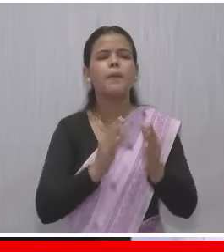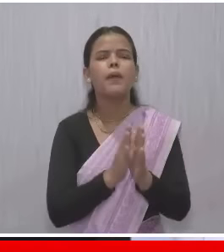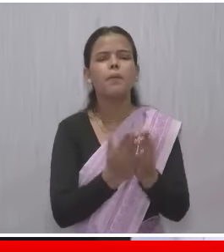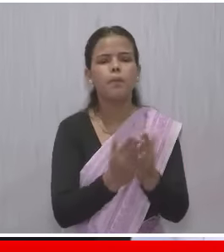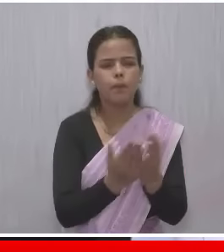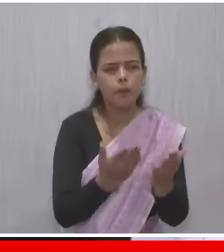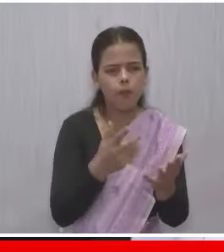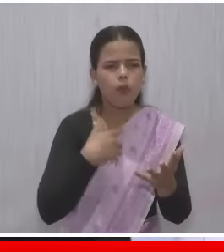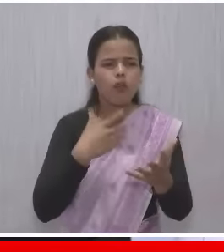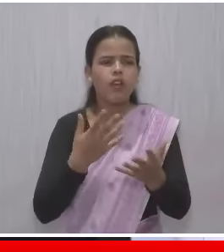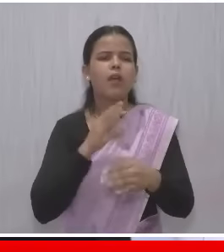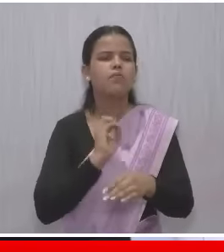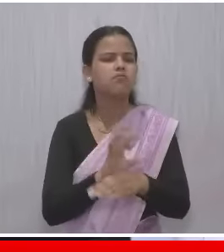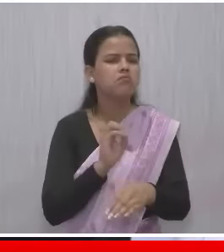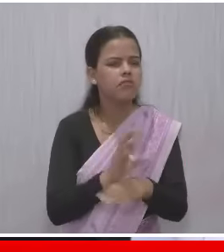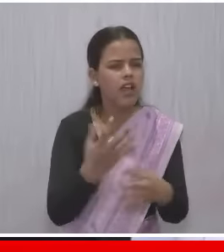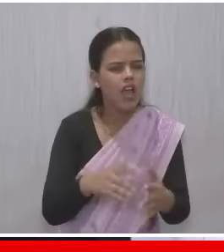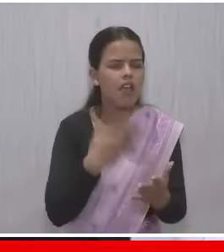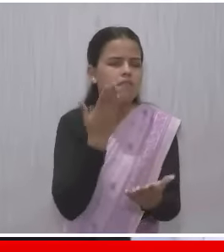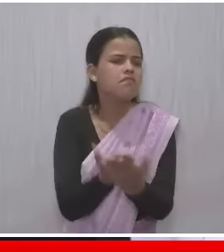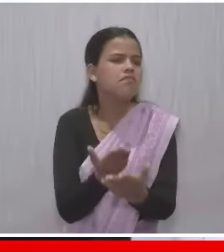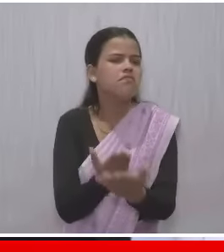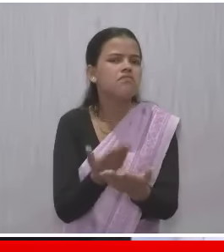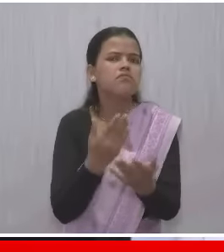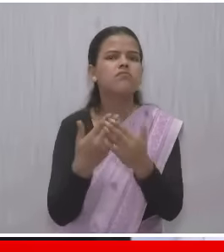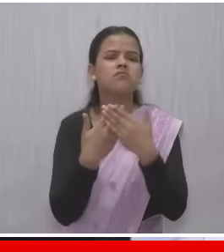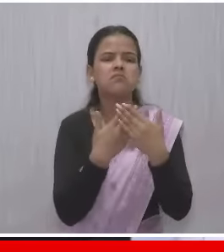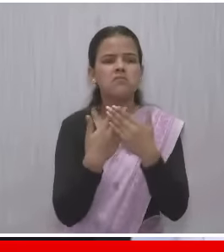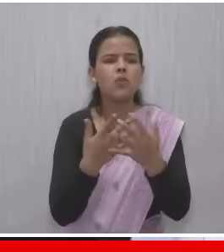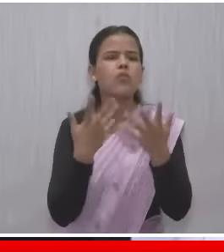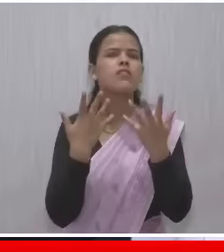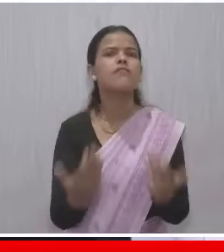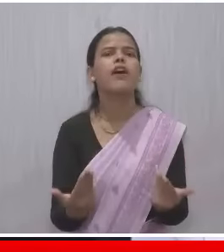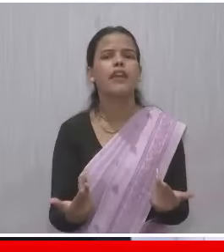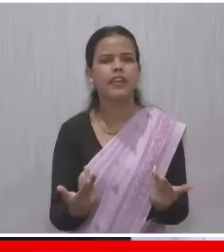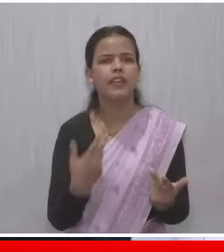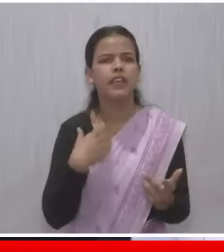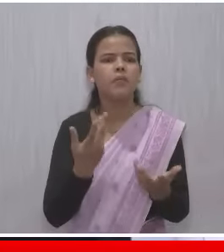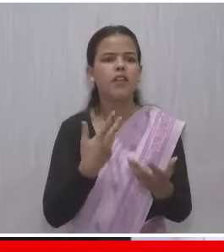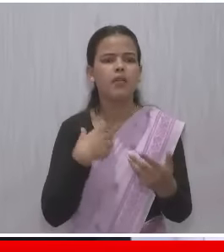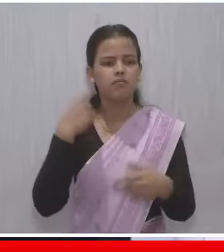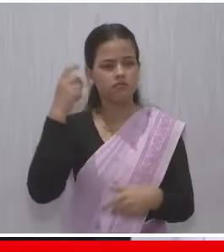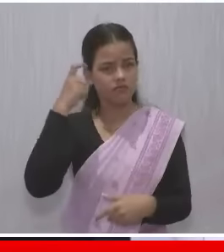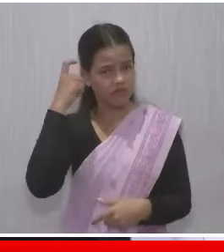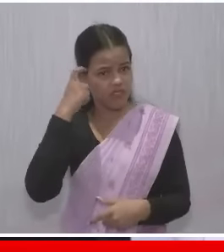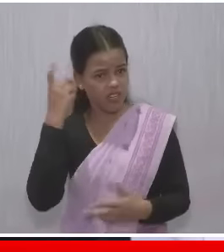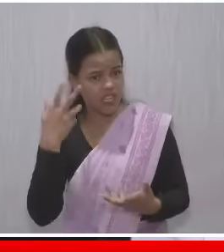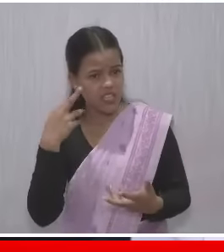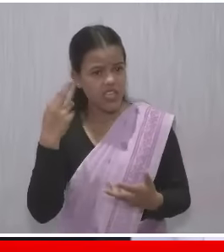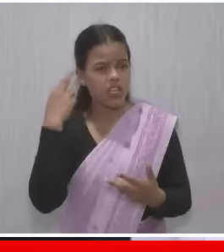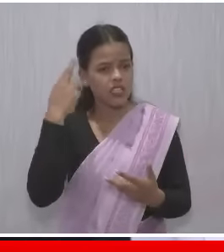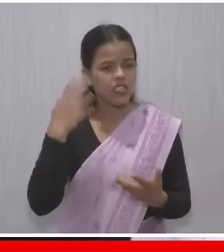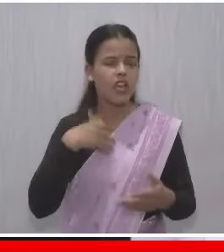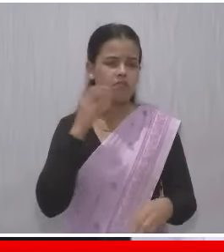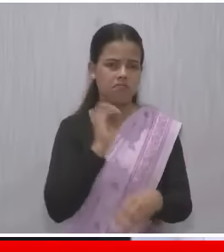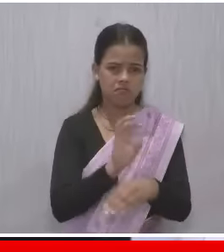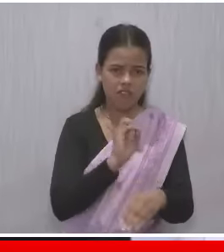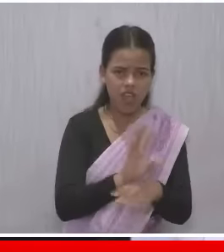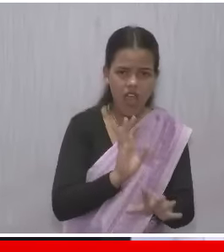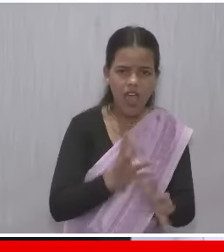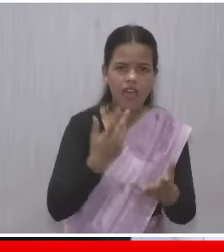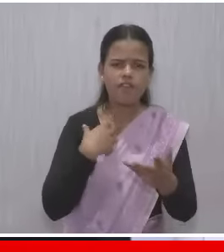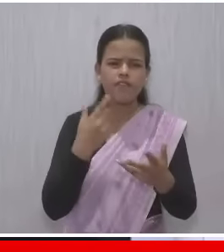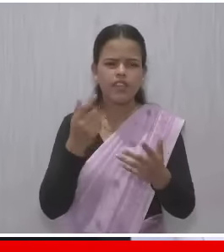in our schools. Why? Because we don't have trained school counselors. We don't have guidance